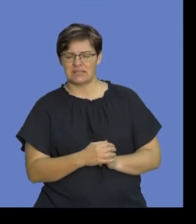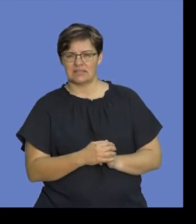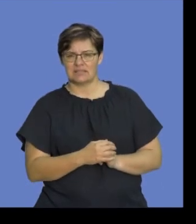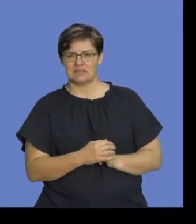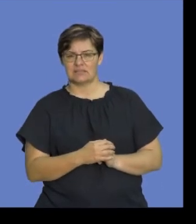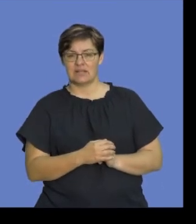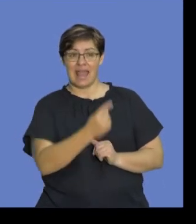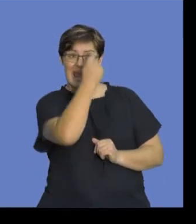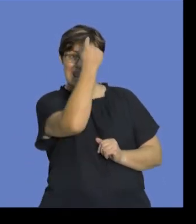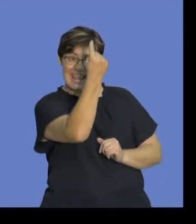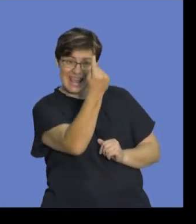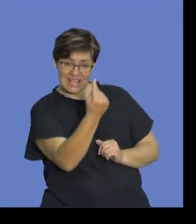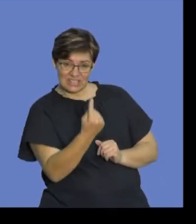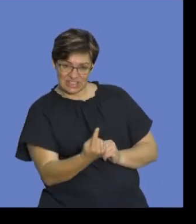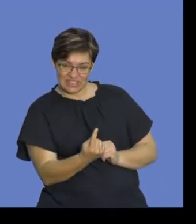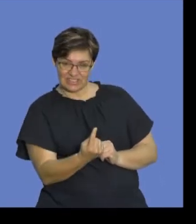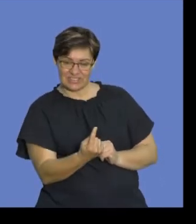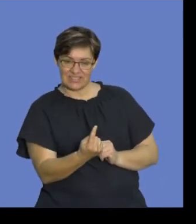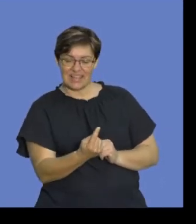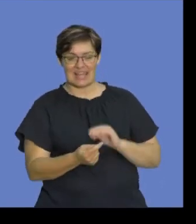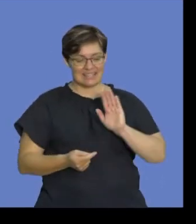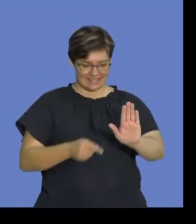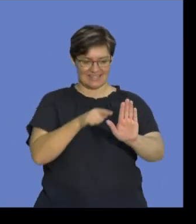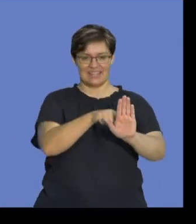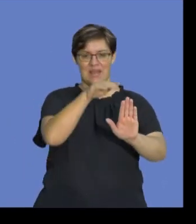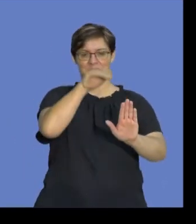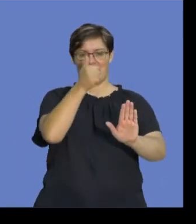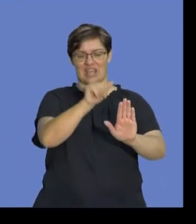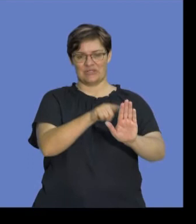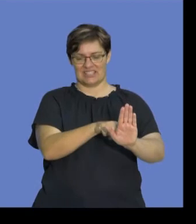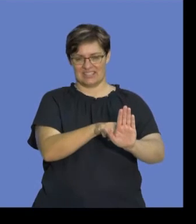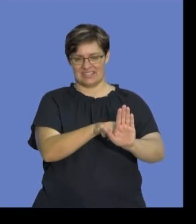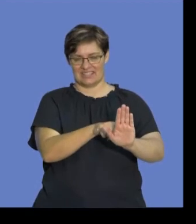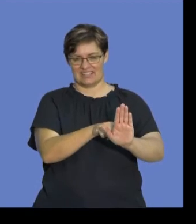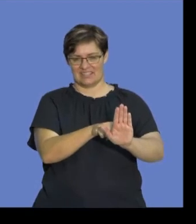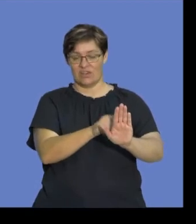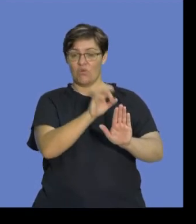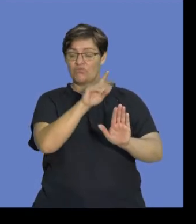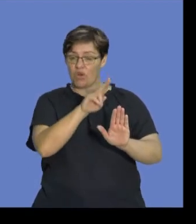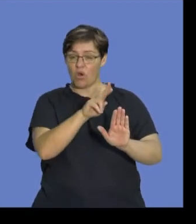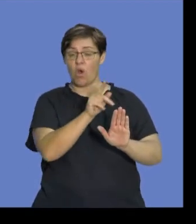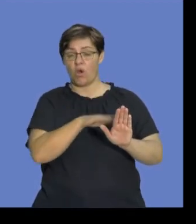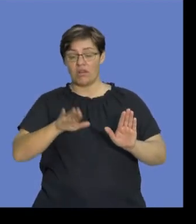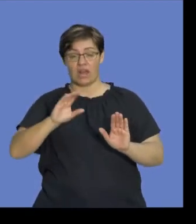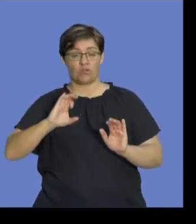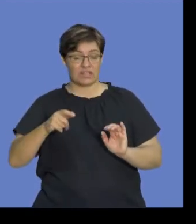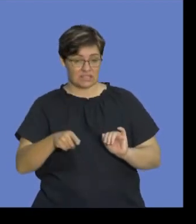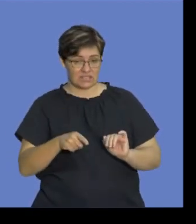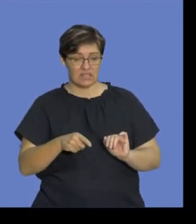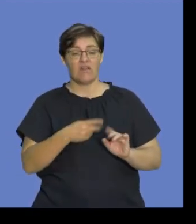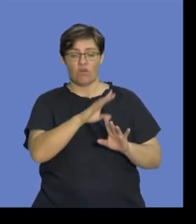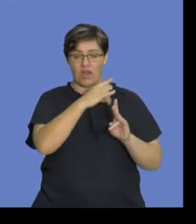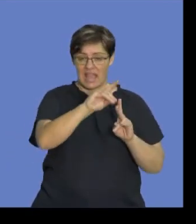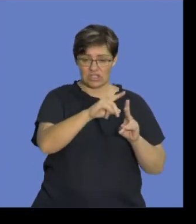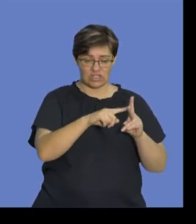are, in each of these cases, you are debiting the bank account. Once again, raw materials bought on credit, raw materials bought